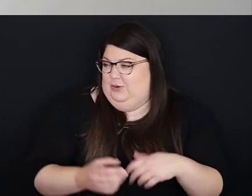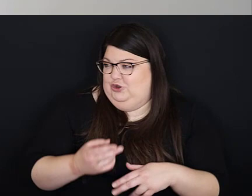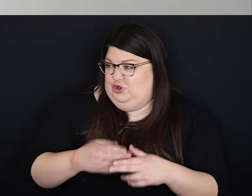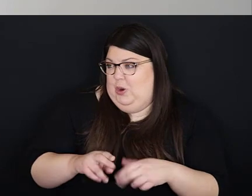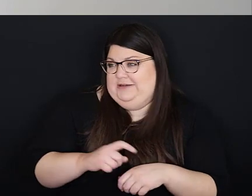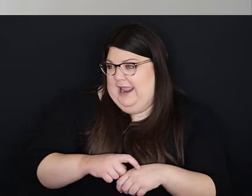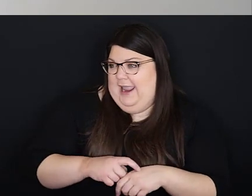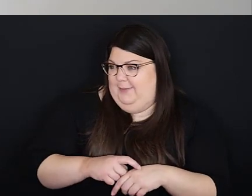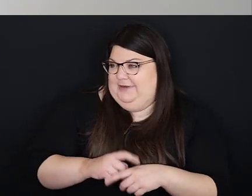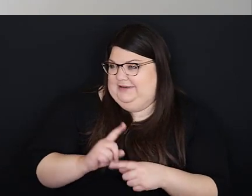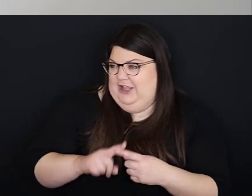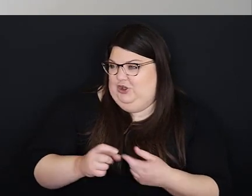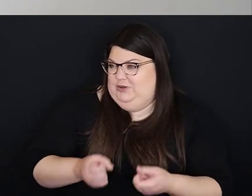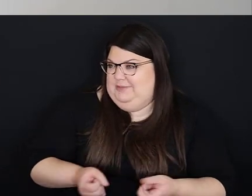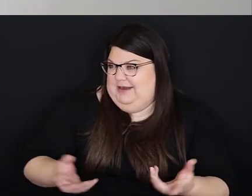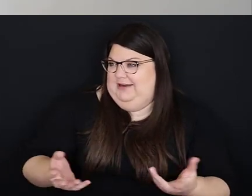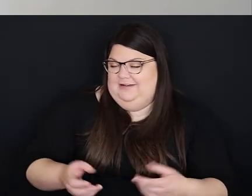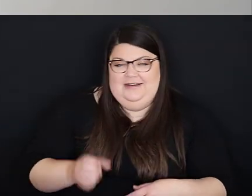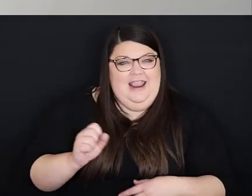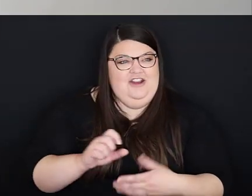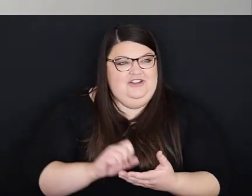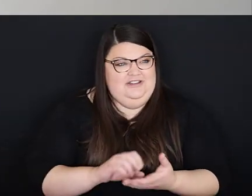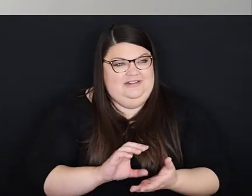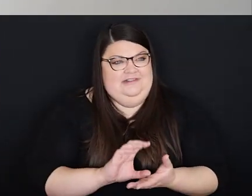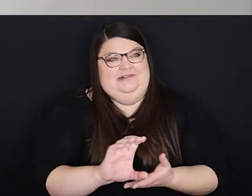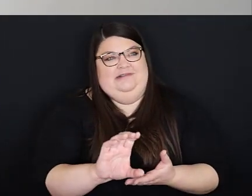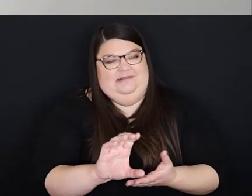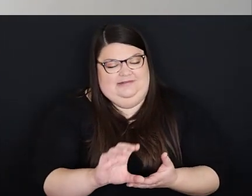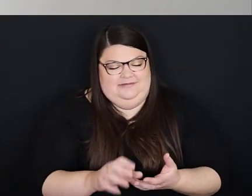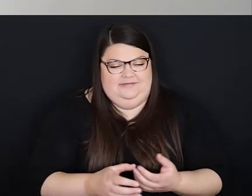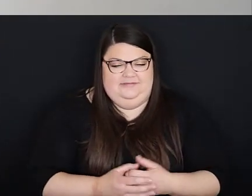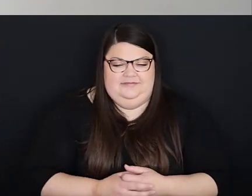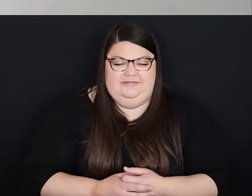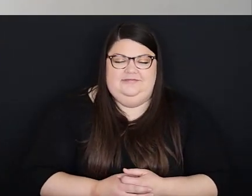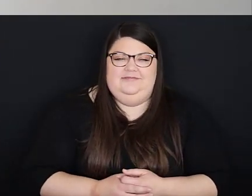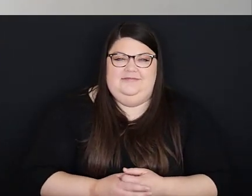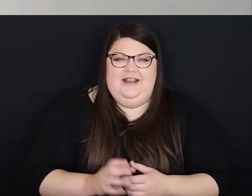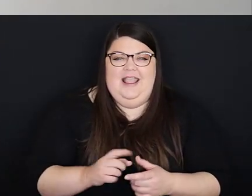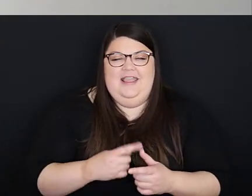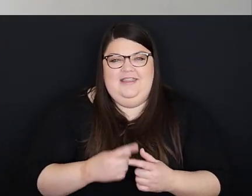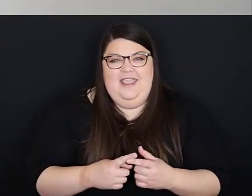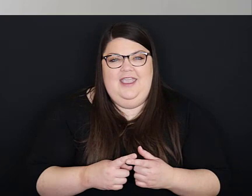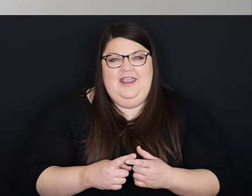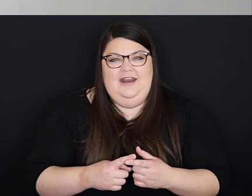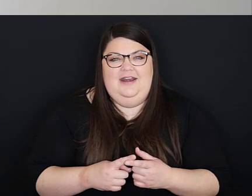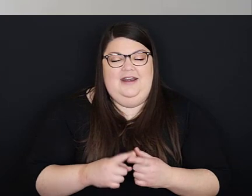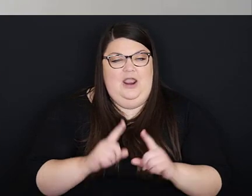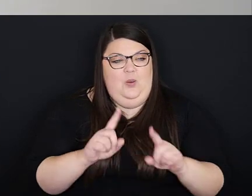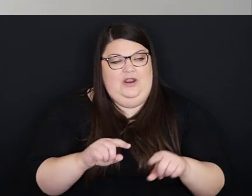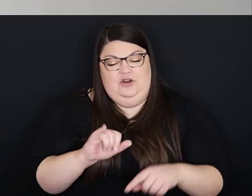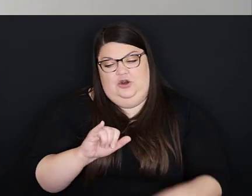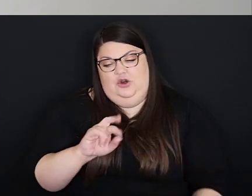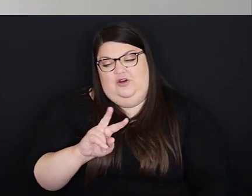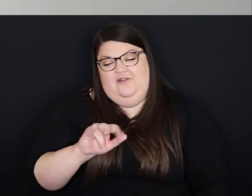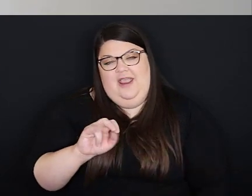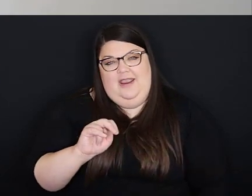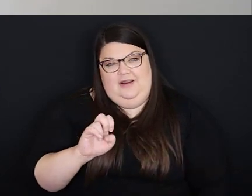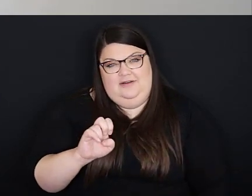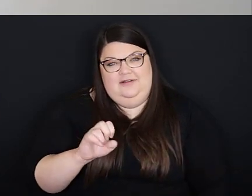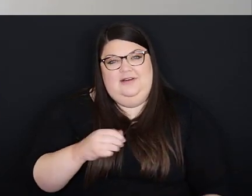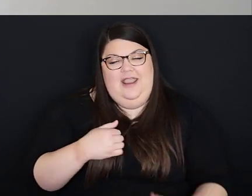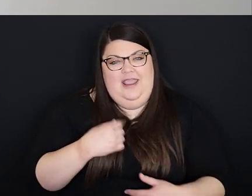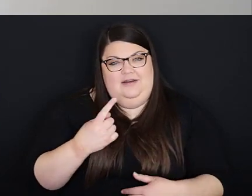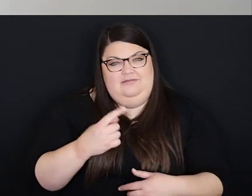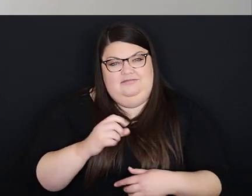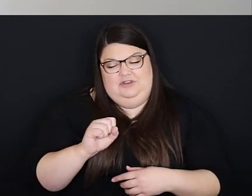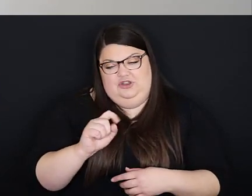very long. Oh, no. I just kept going out the door. But, okay, so, and then I was down at Irvine, and I